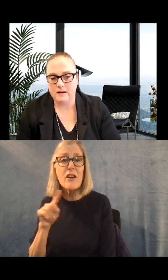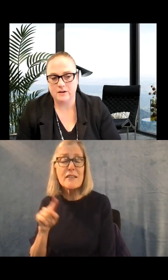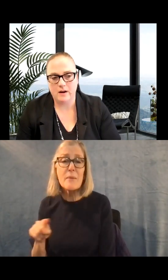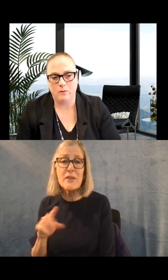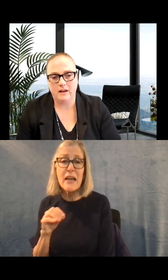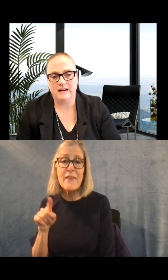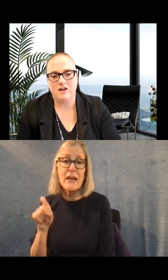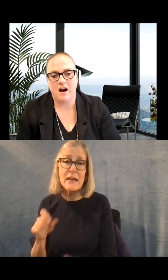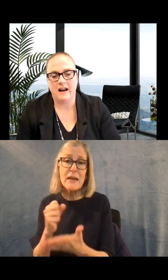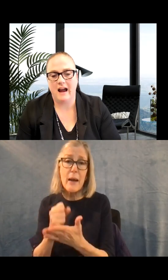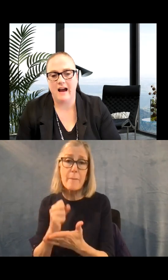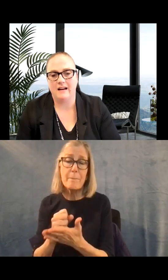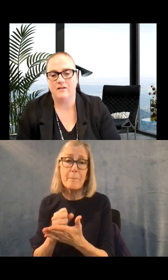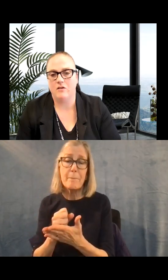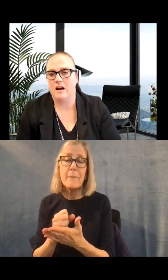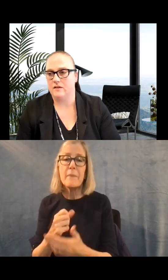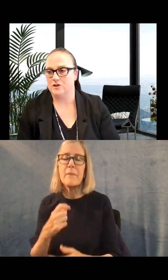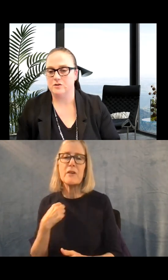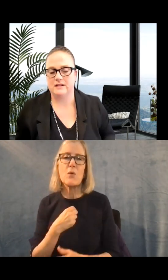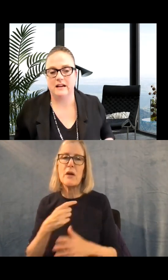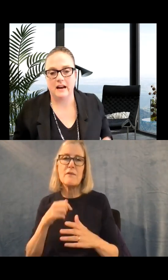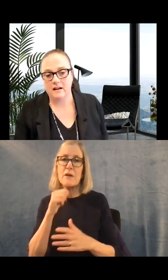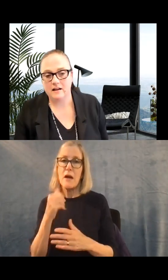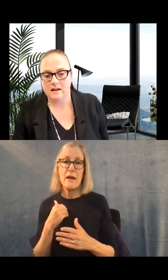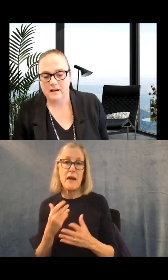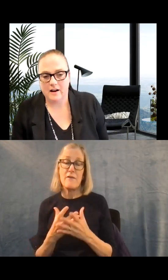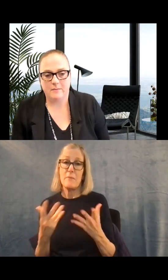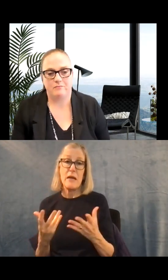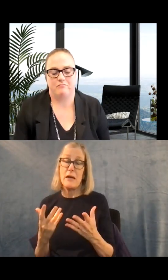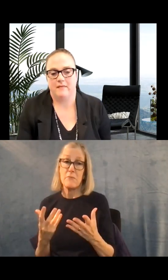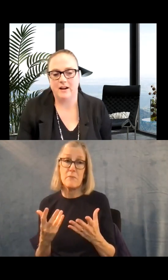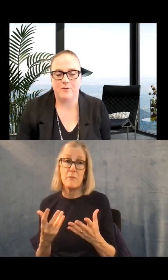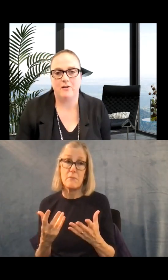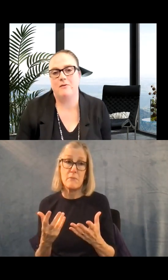of help. And so we've really not had a lot of issues getting,